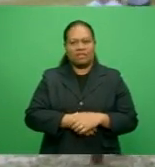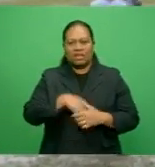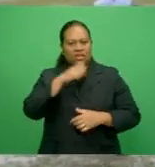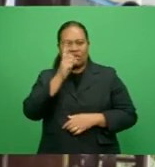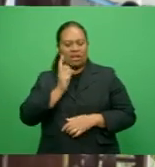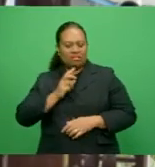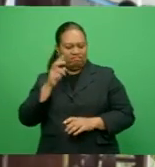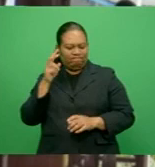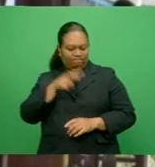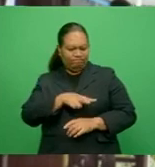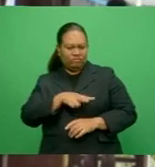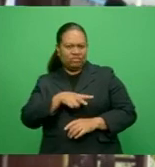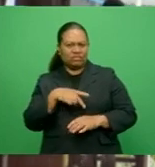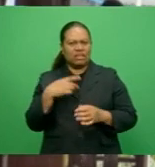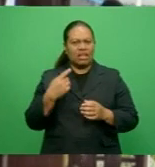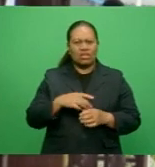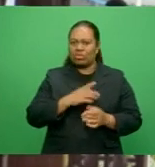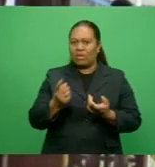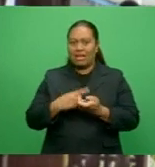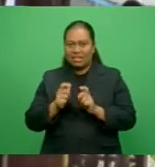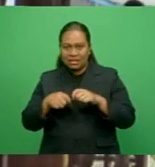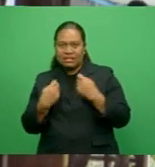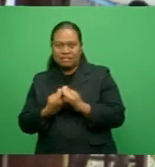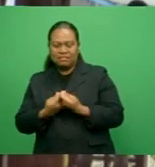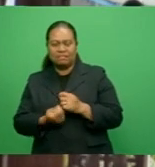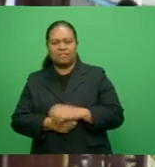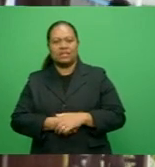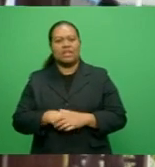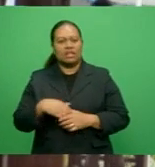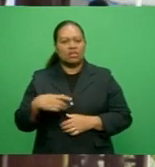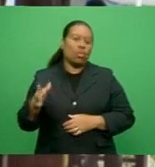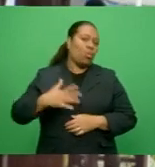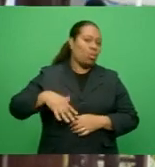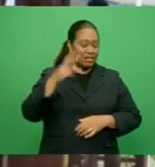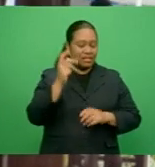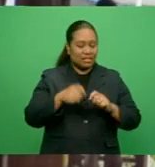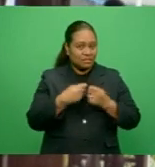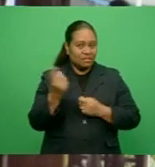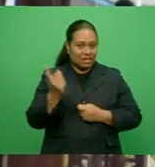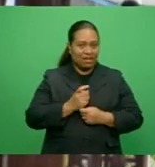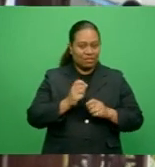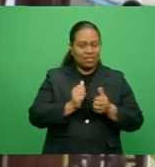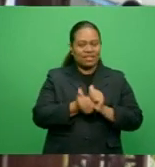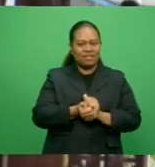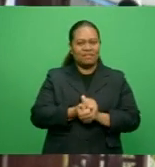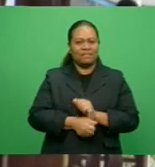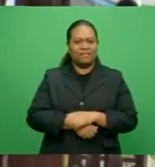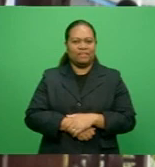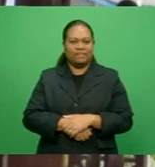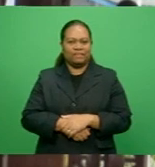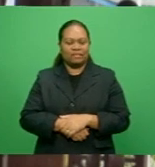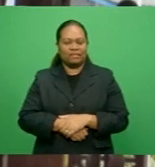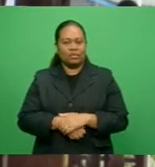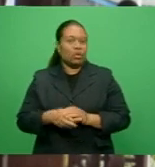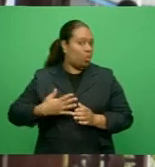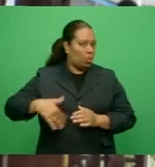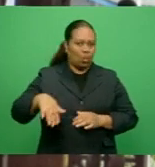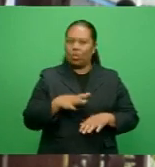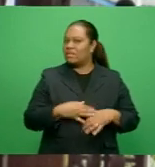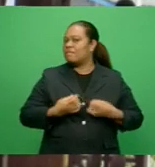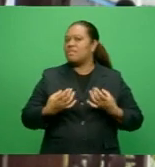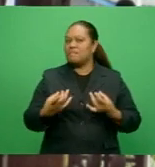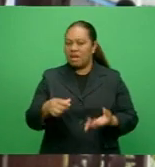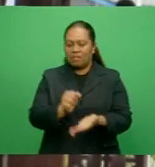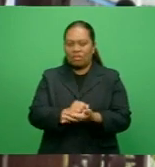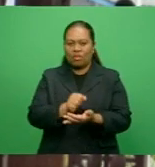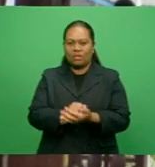team. Every team that comes into this tournament, or any other tournament, for that matter, they all come prepared. They